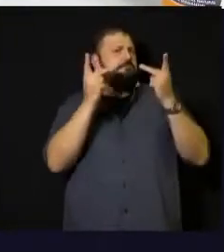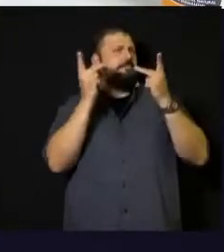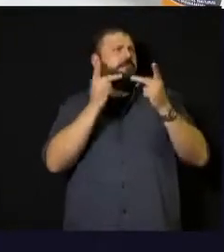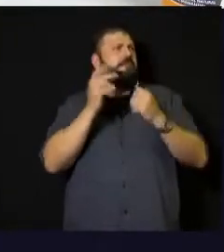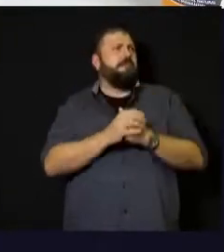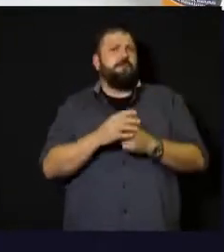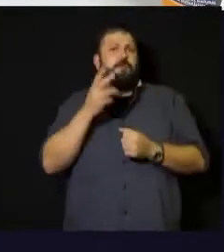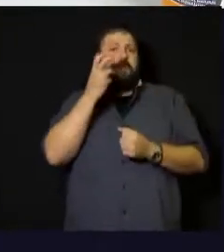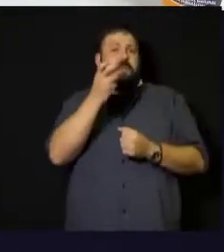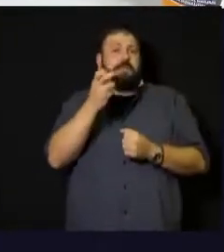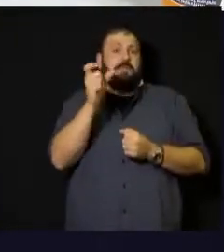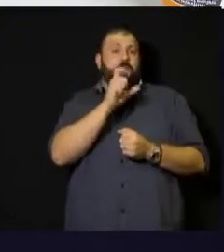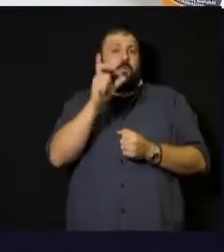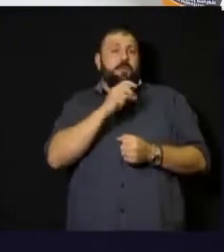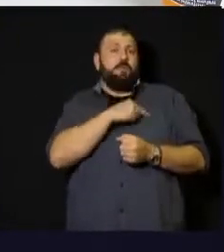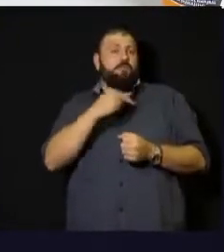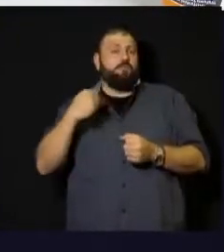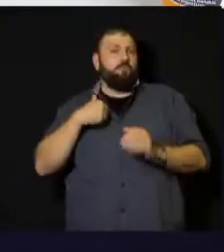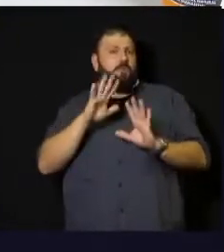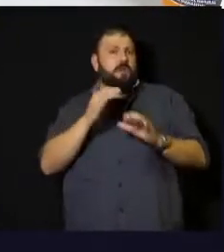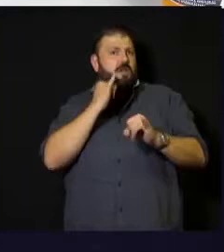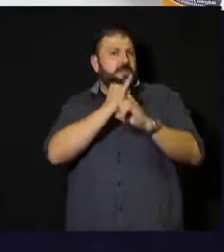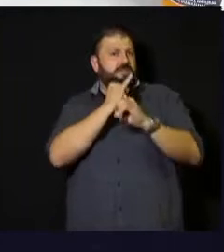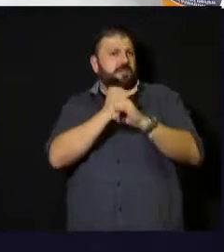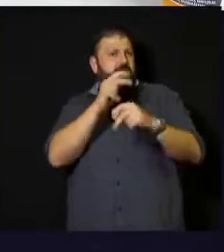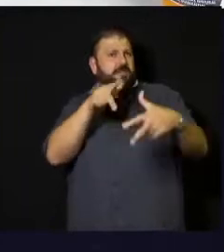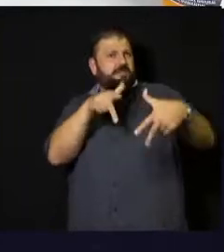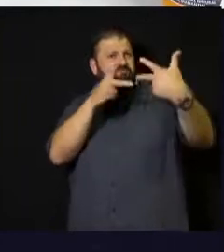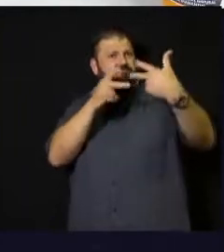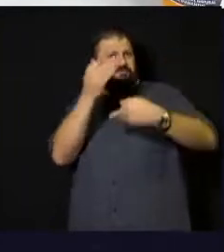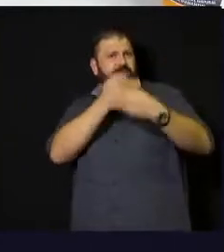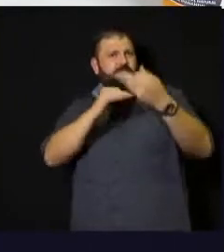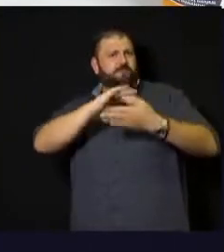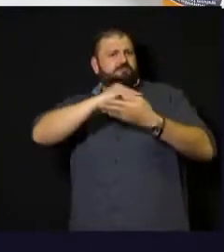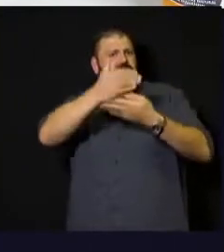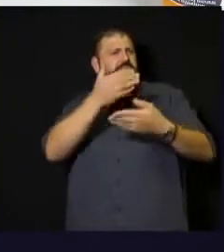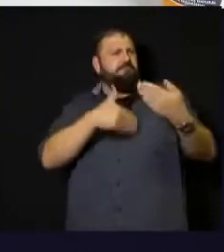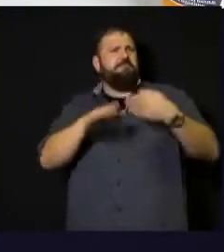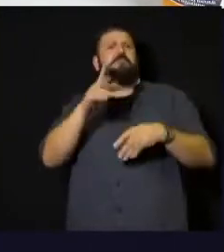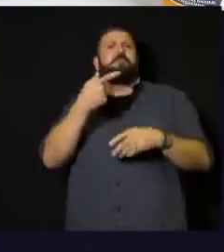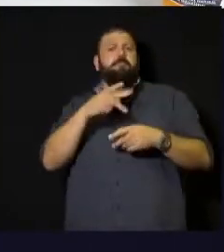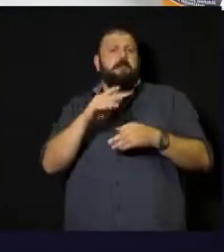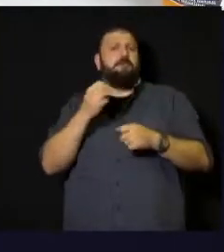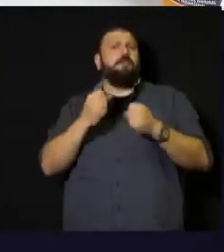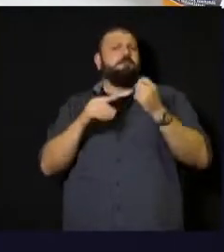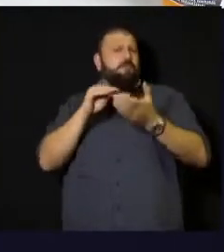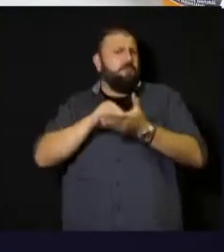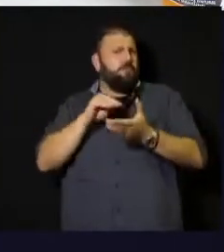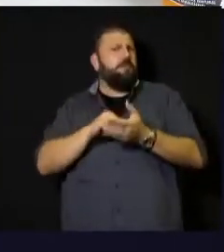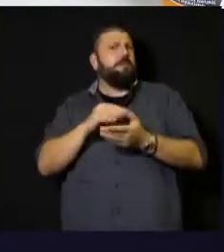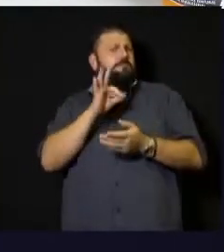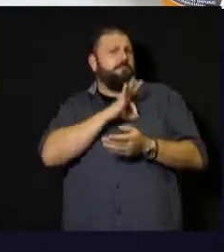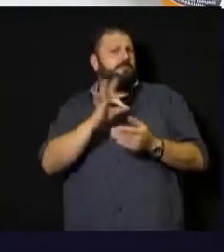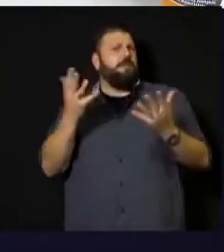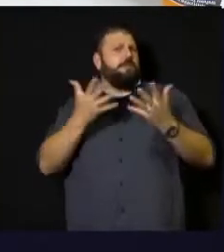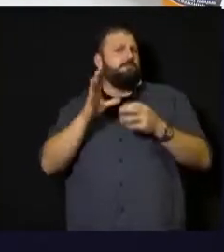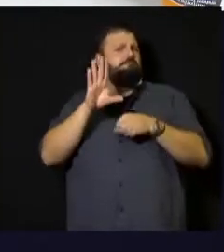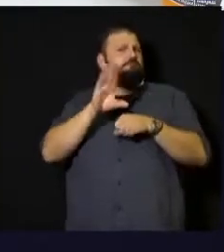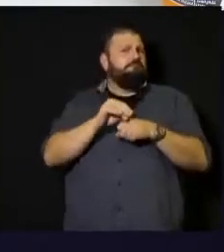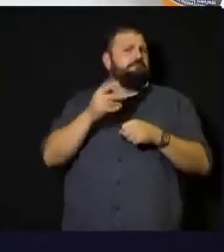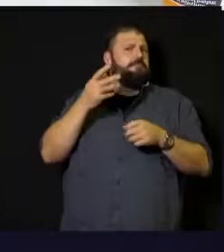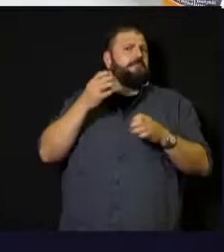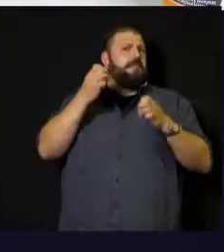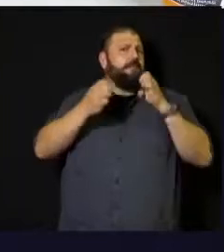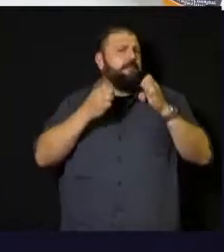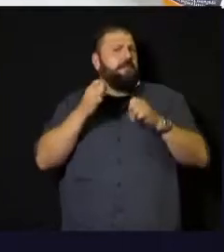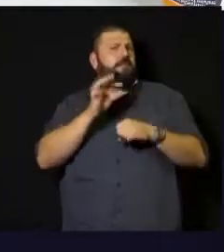So, well, in the virtual part, we're organized this way. In Ecuador, yet we're not allowed to hold events yet, but